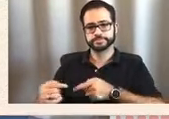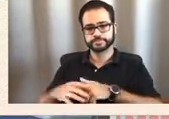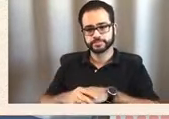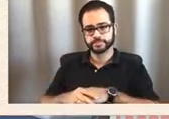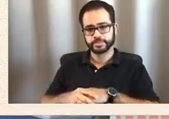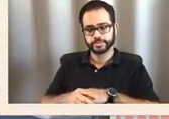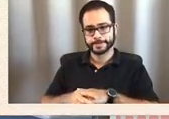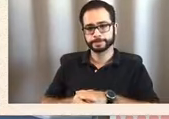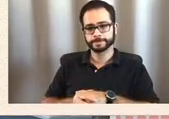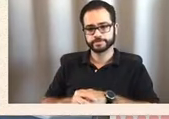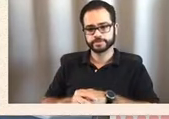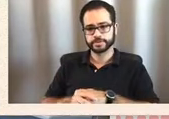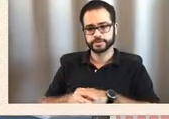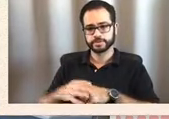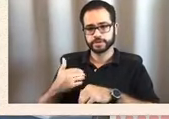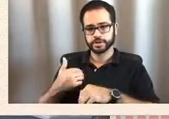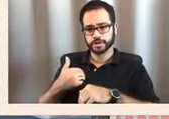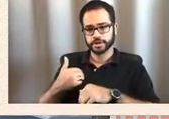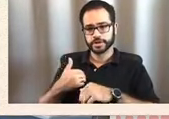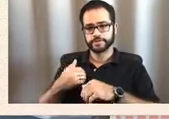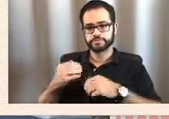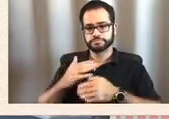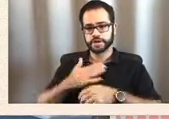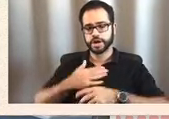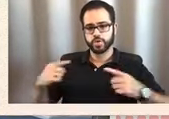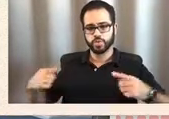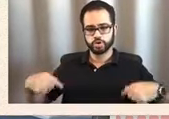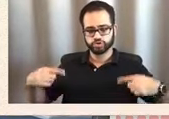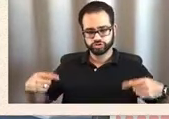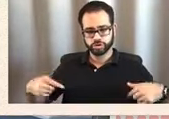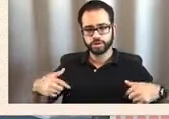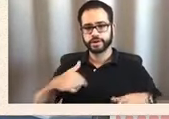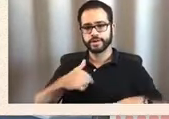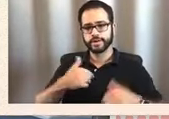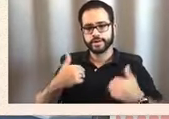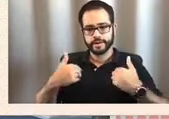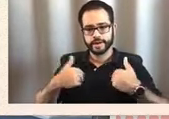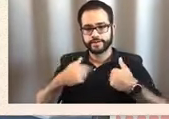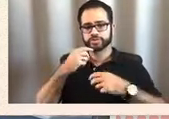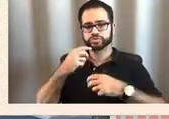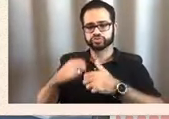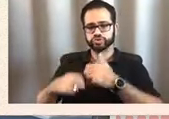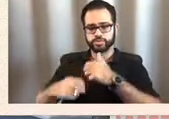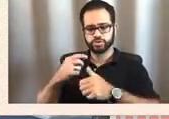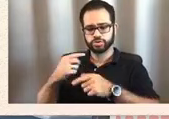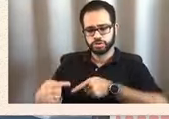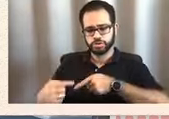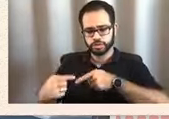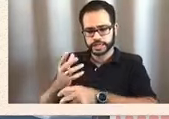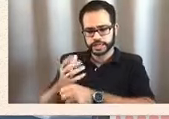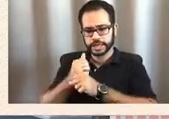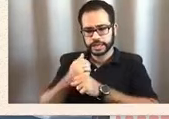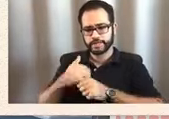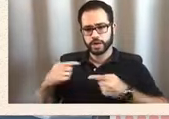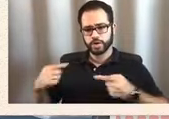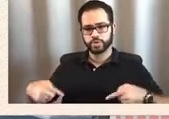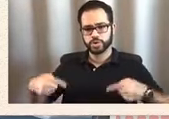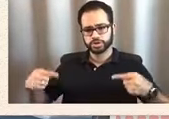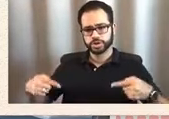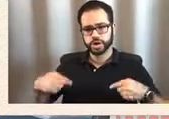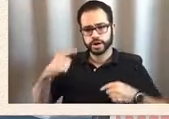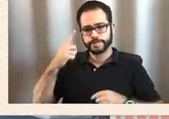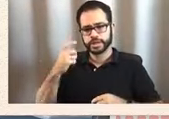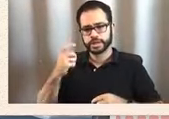chair. I had trouble getting my chair because the company I used, New Motion, was